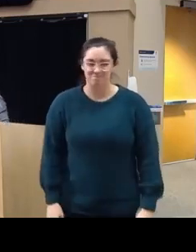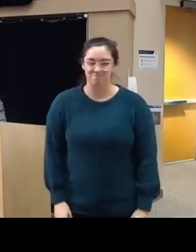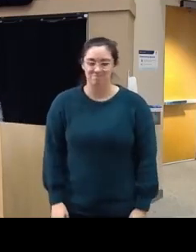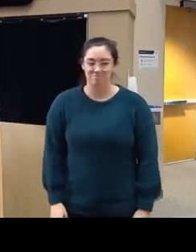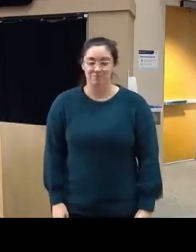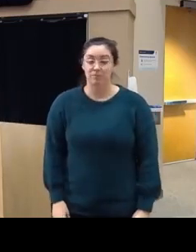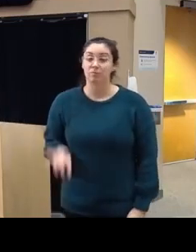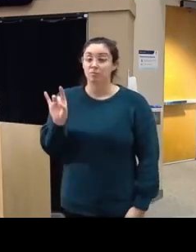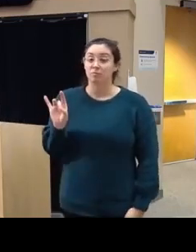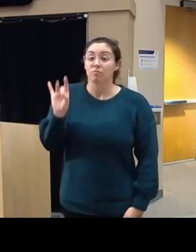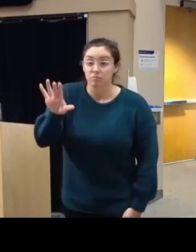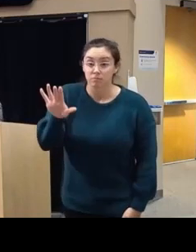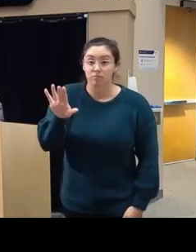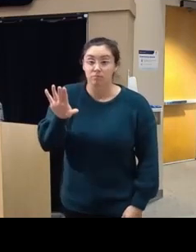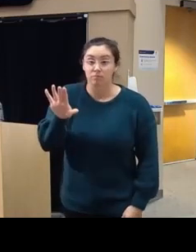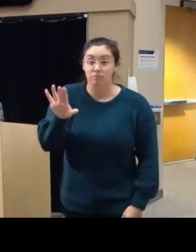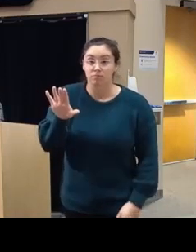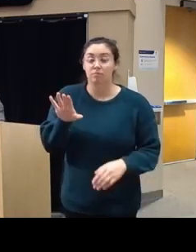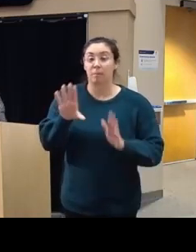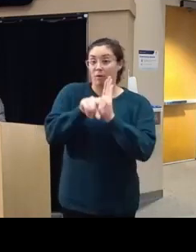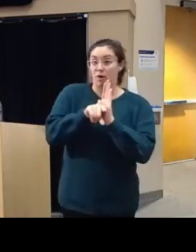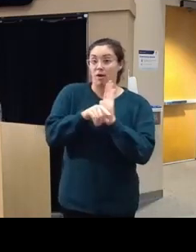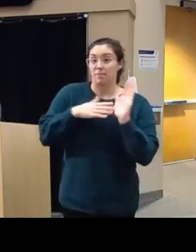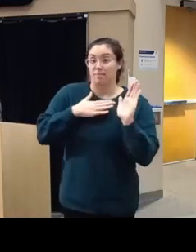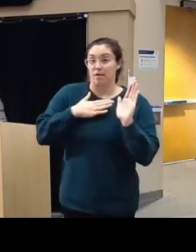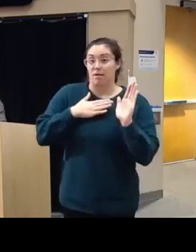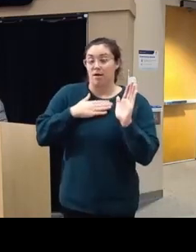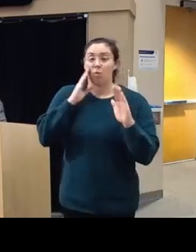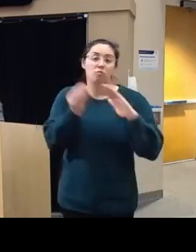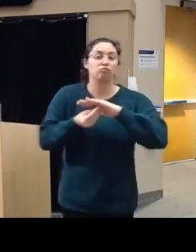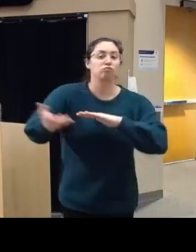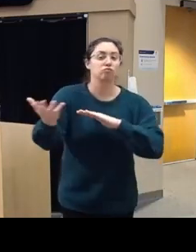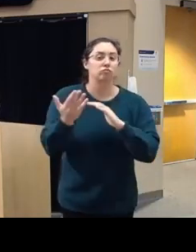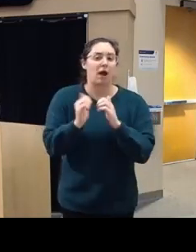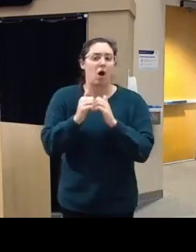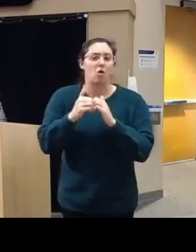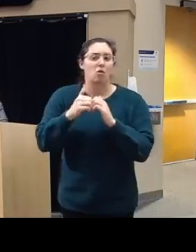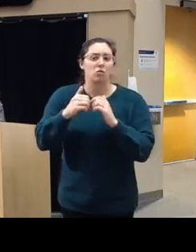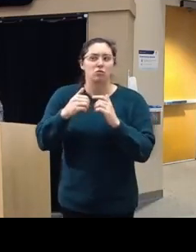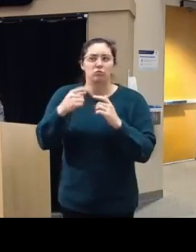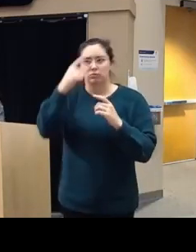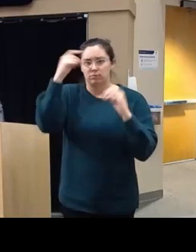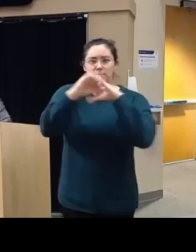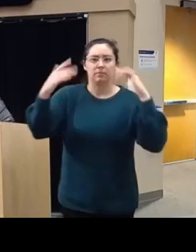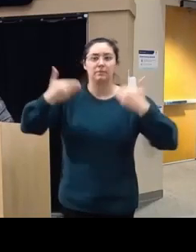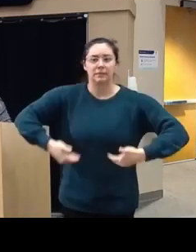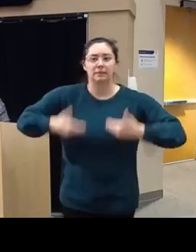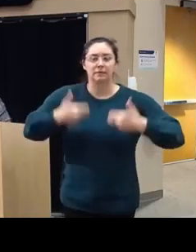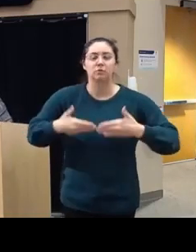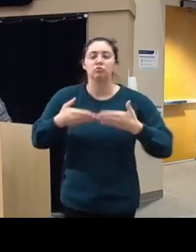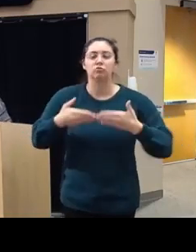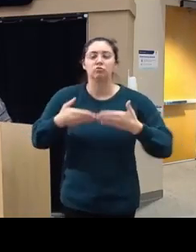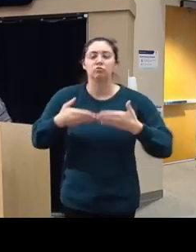just one addition to the background, which I think might help inform how you think about me, is that I am a general